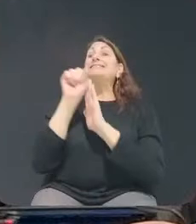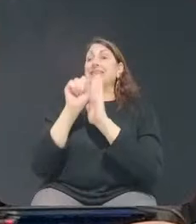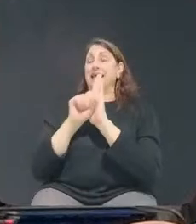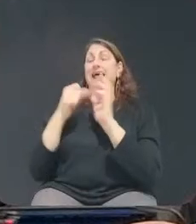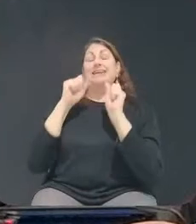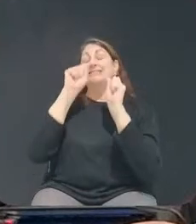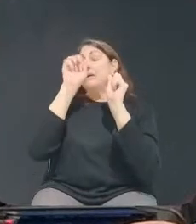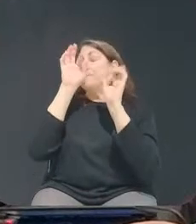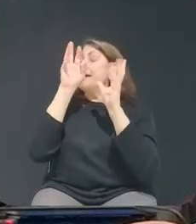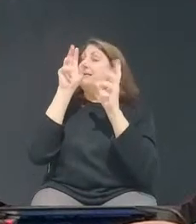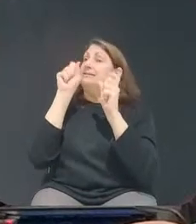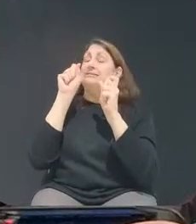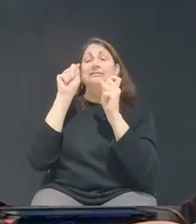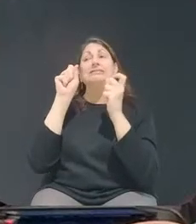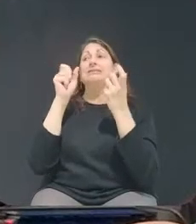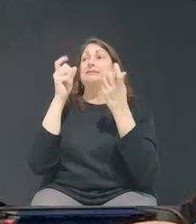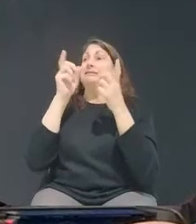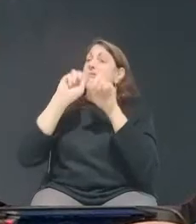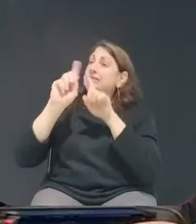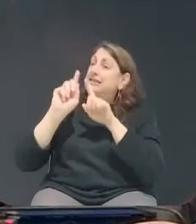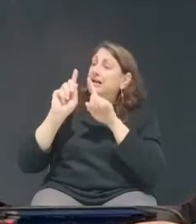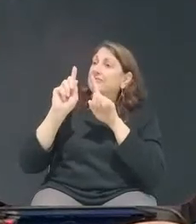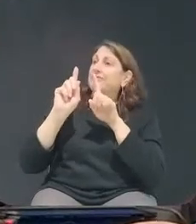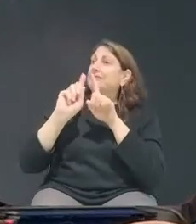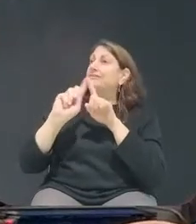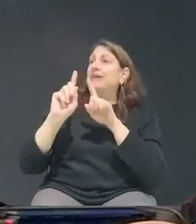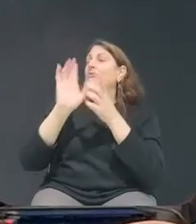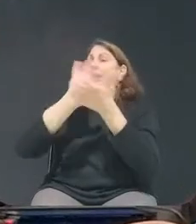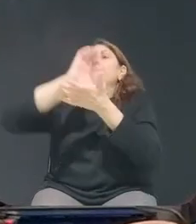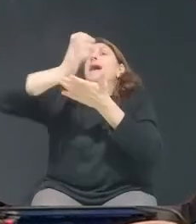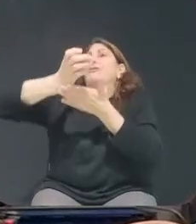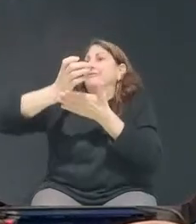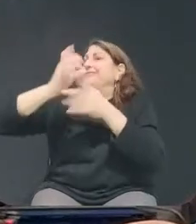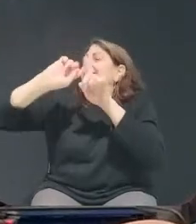an amazing number of newspapers digitized also.